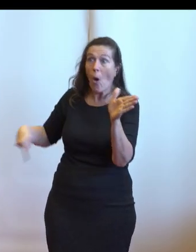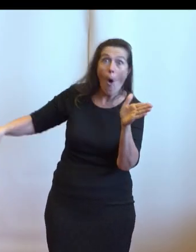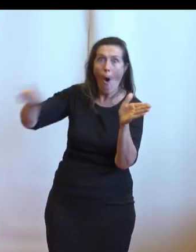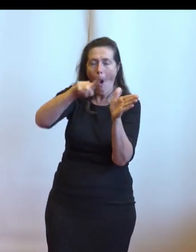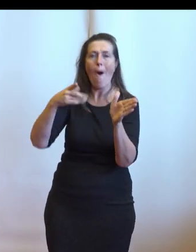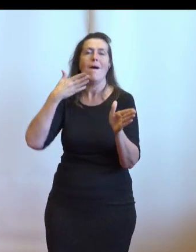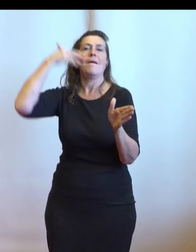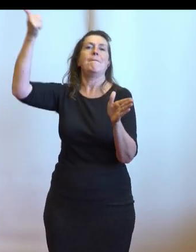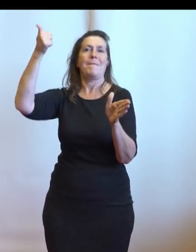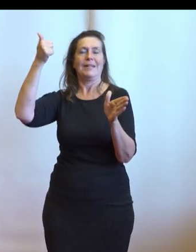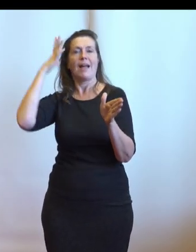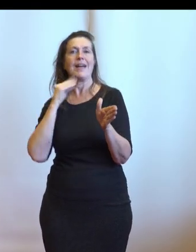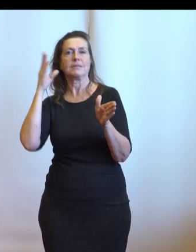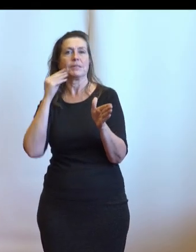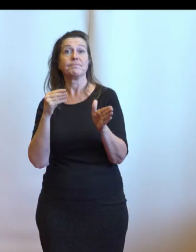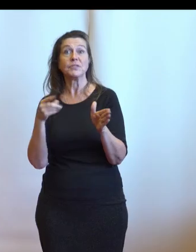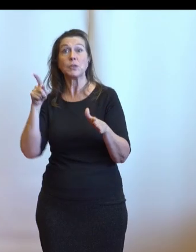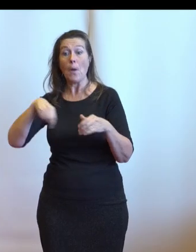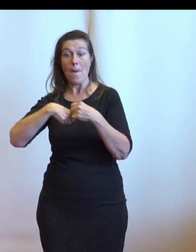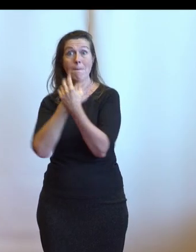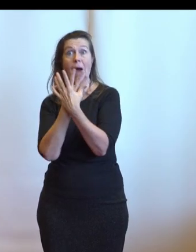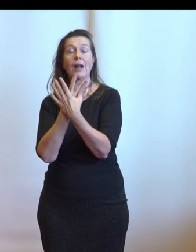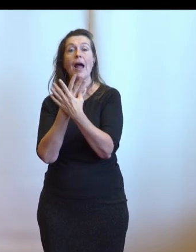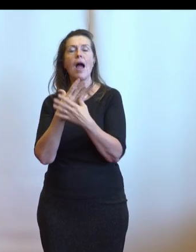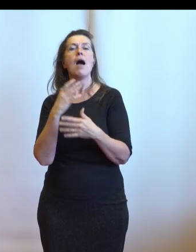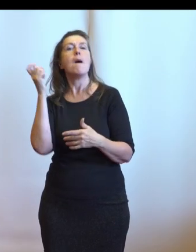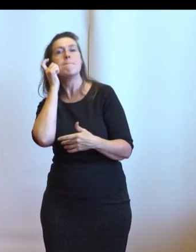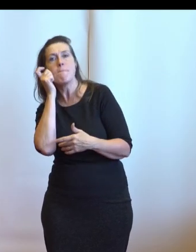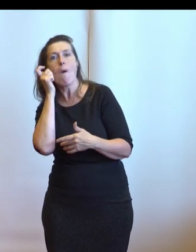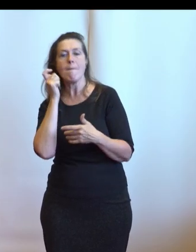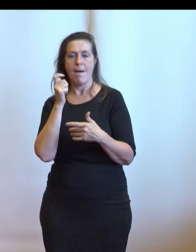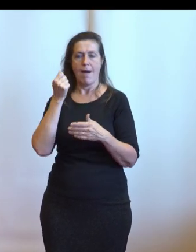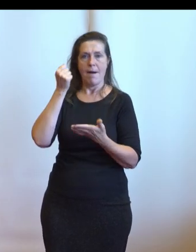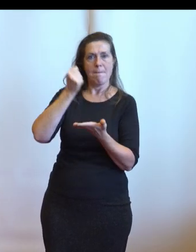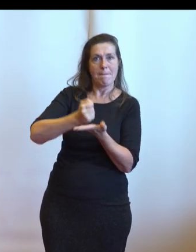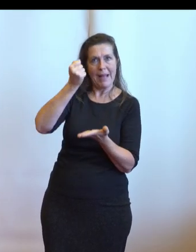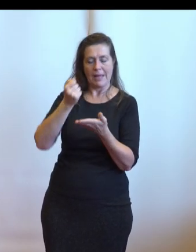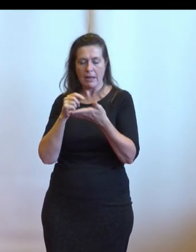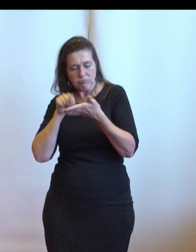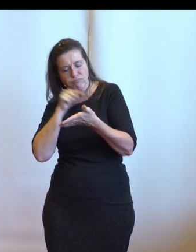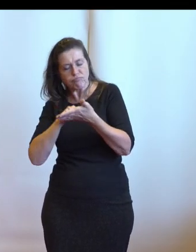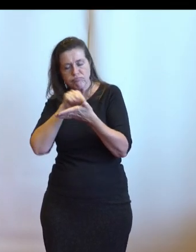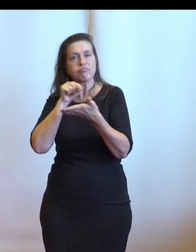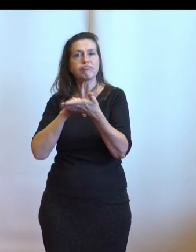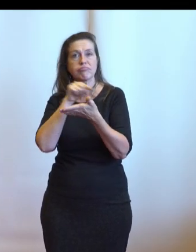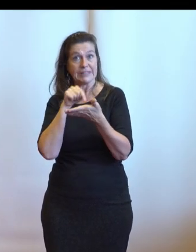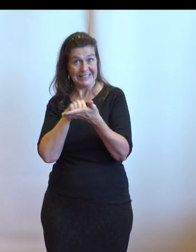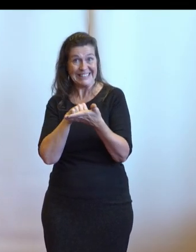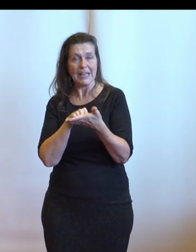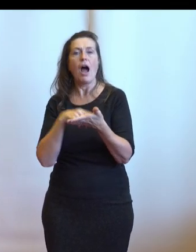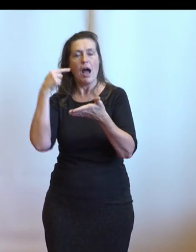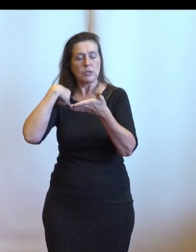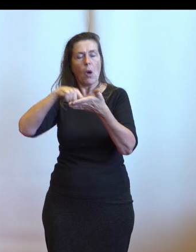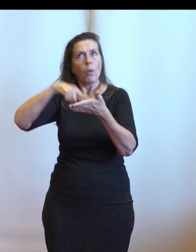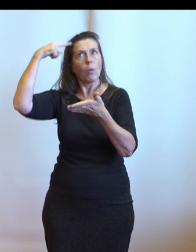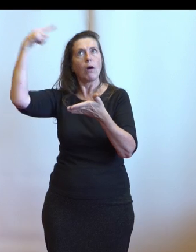did that for Pingit and Barclays Mobile Banking, and both achieved kite marks for accessibility. This shows what we can do when we really design with